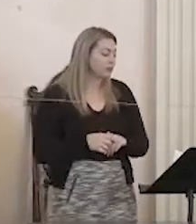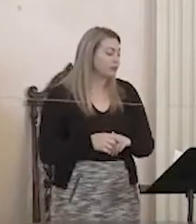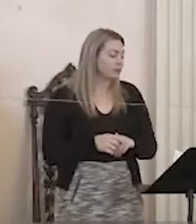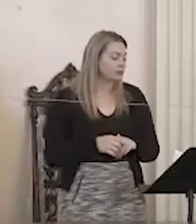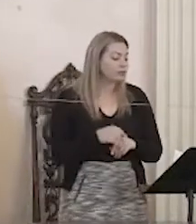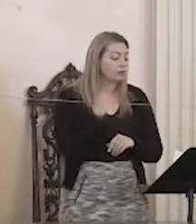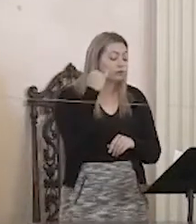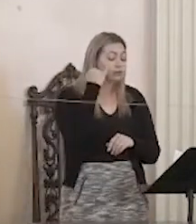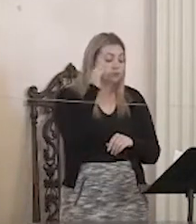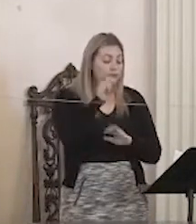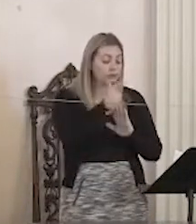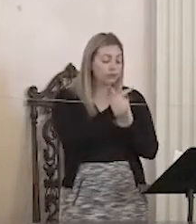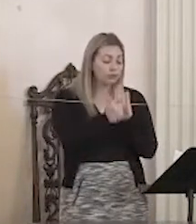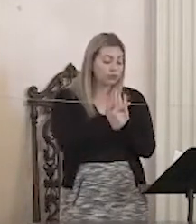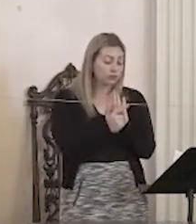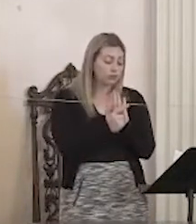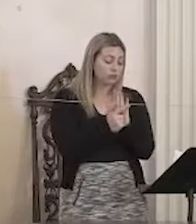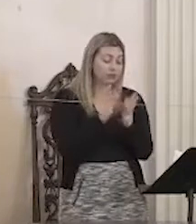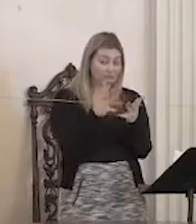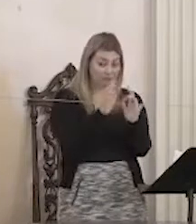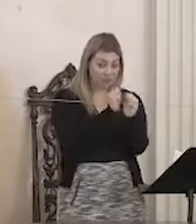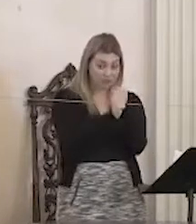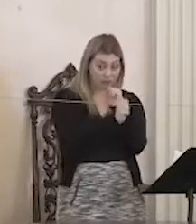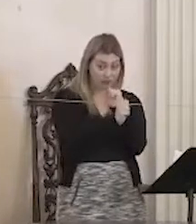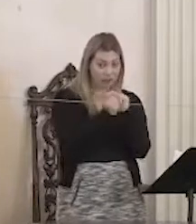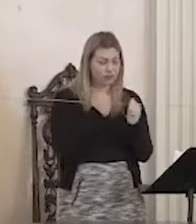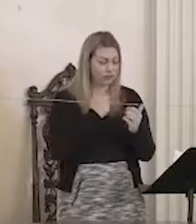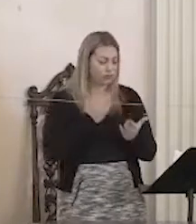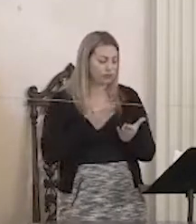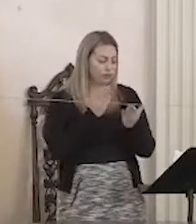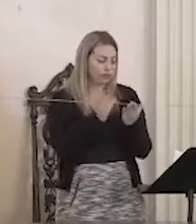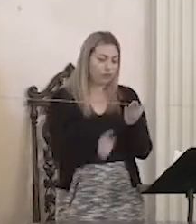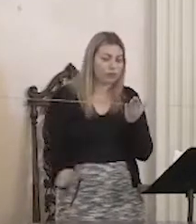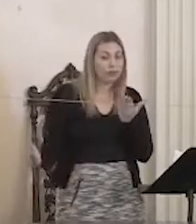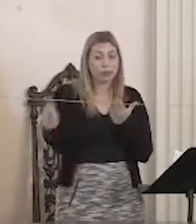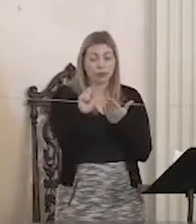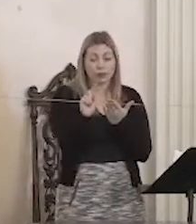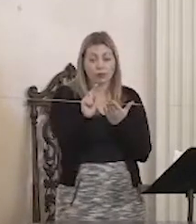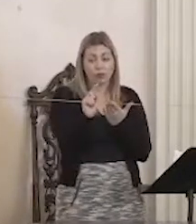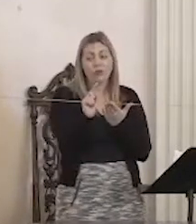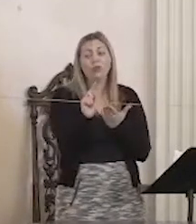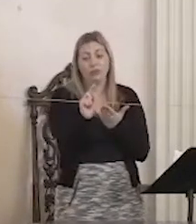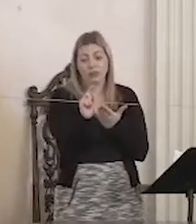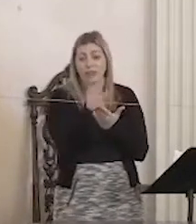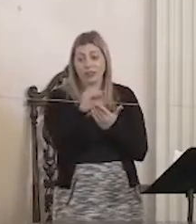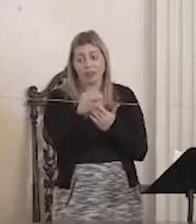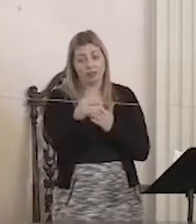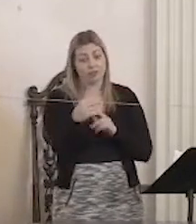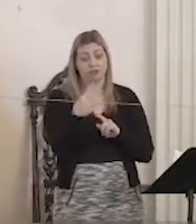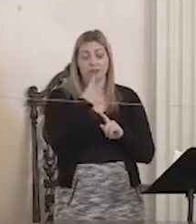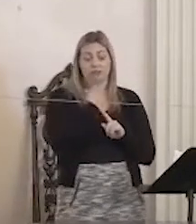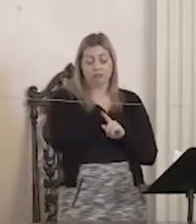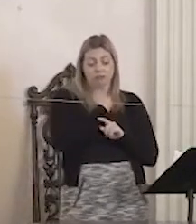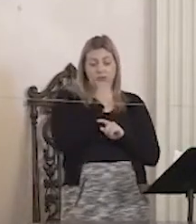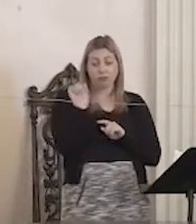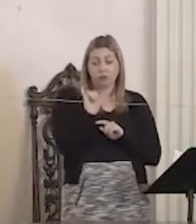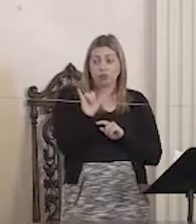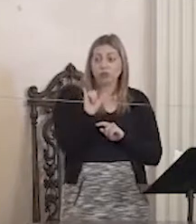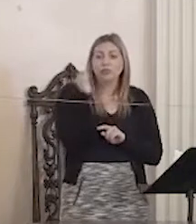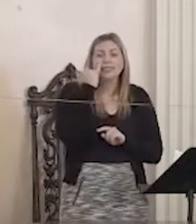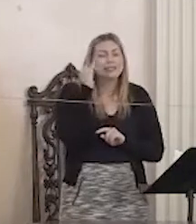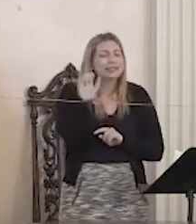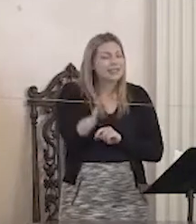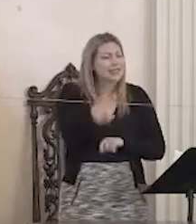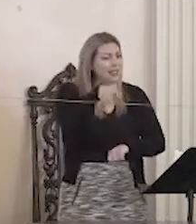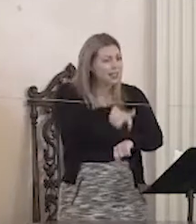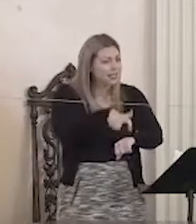"If this legislation is passed, I suggest to you and instruct myself that if at